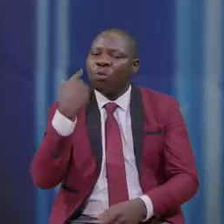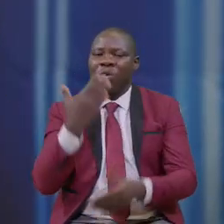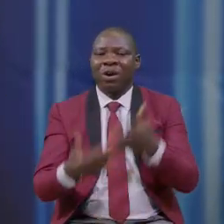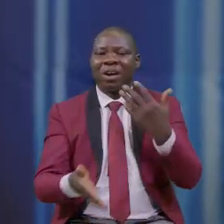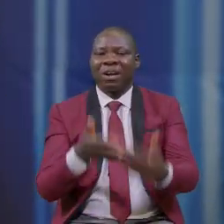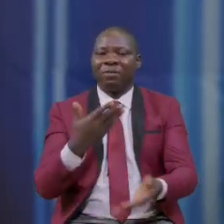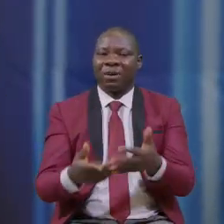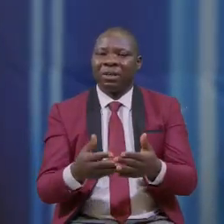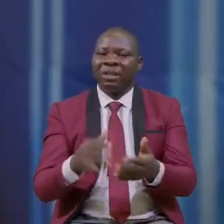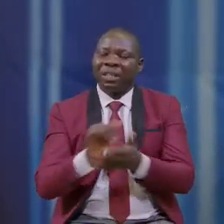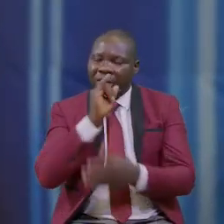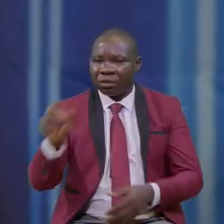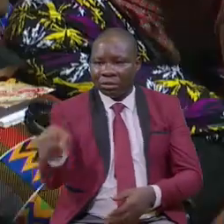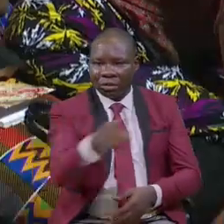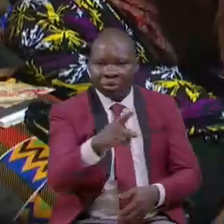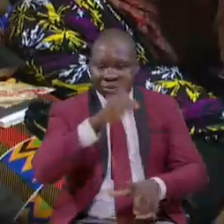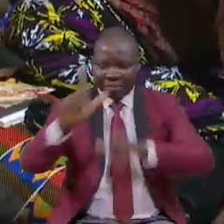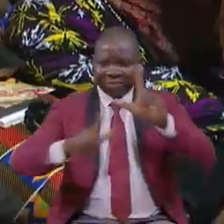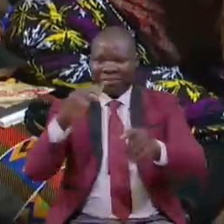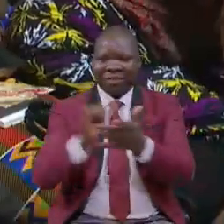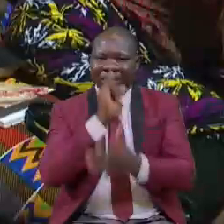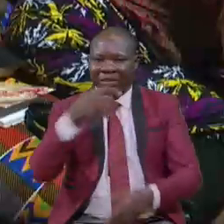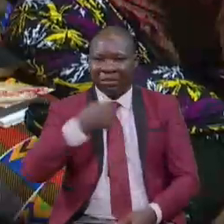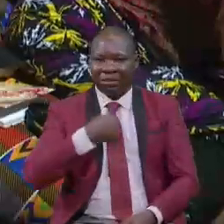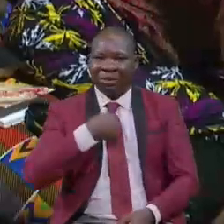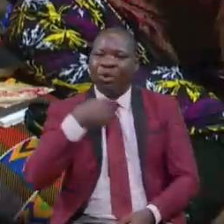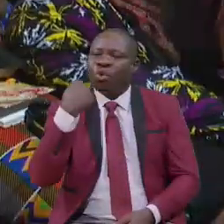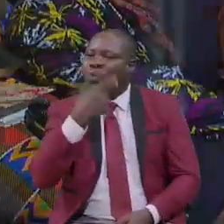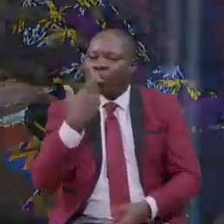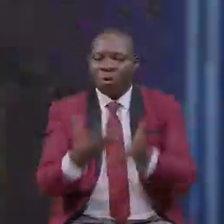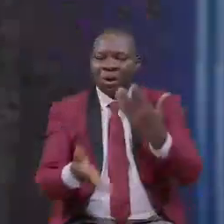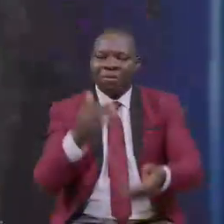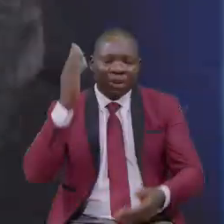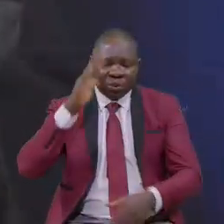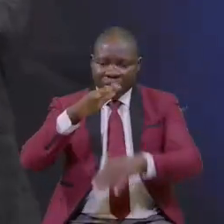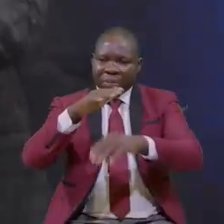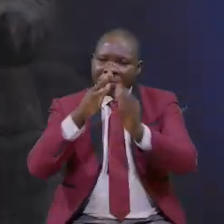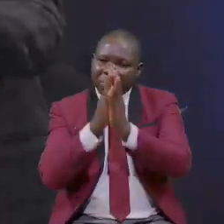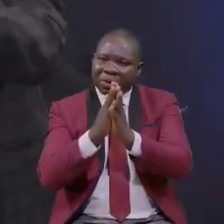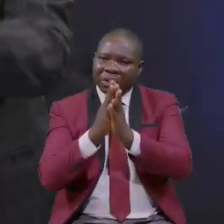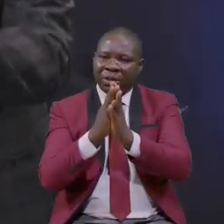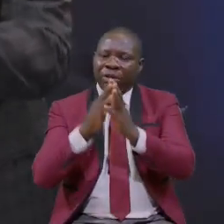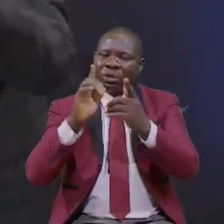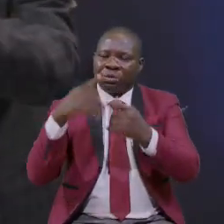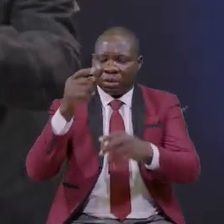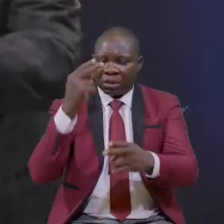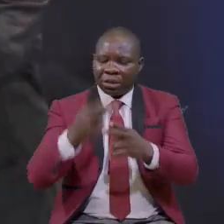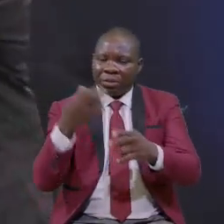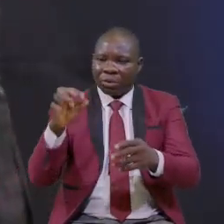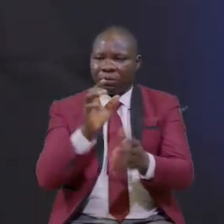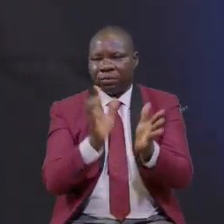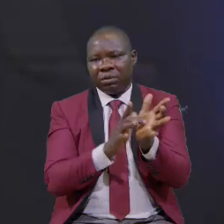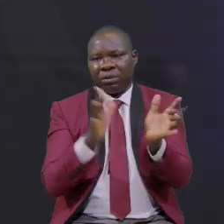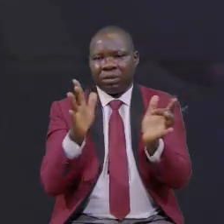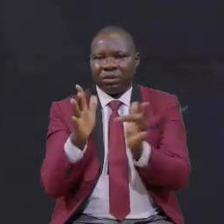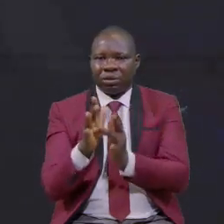you. Say, that's me. Whosoever shall call on the name of Jesus Christ,